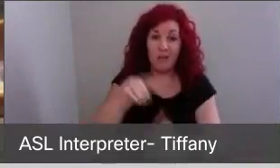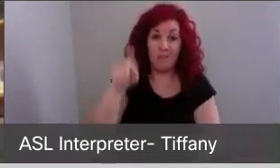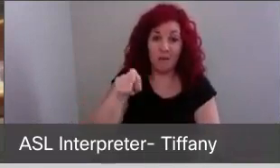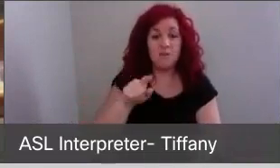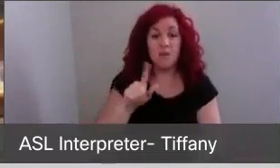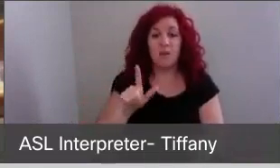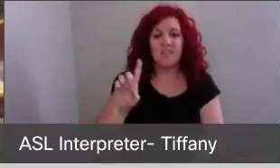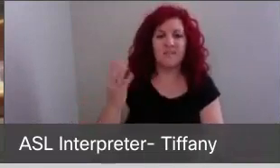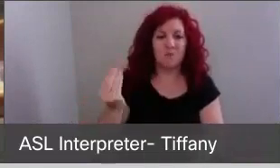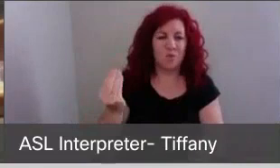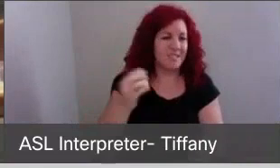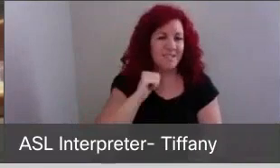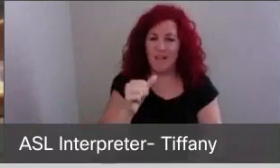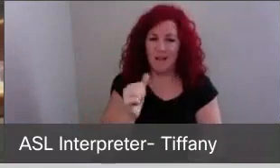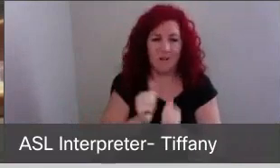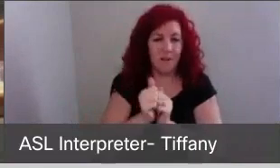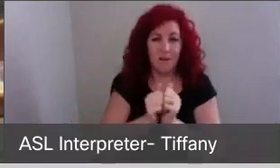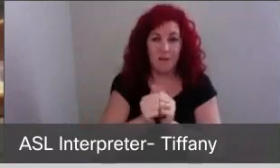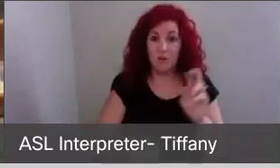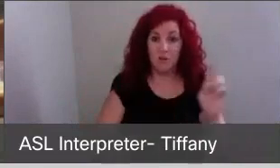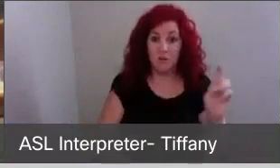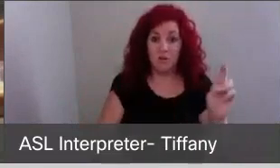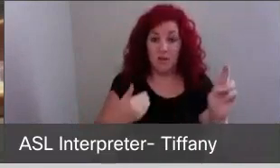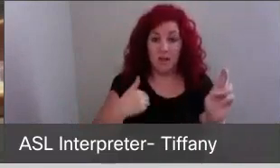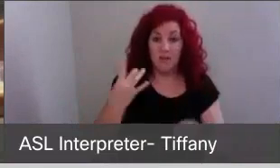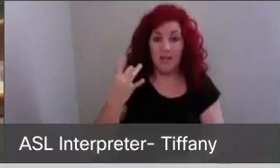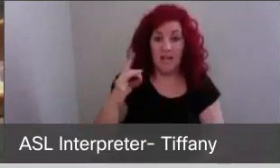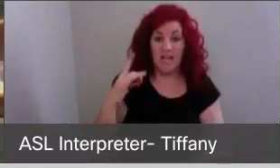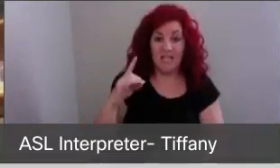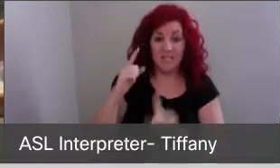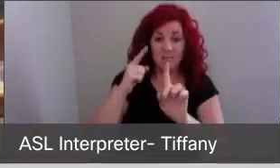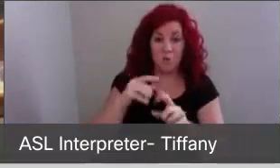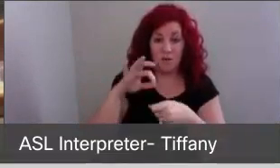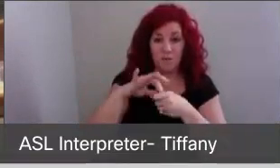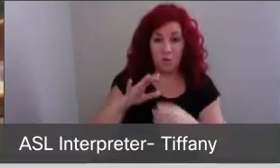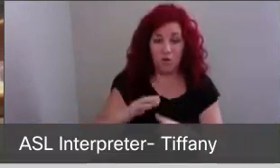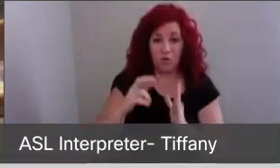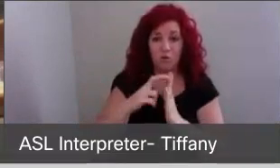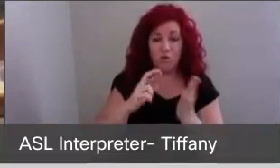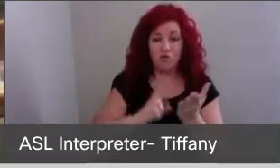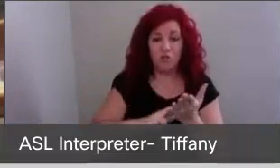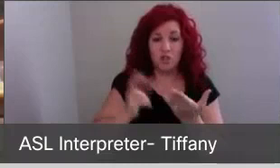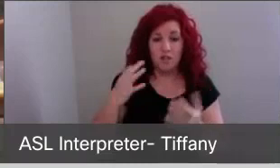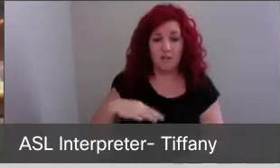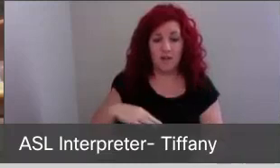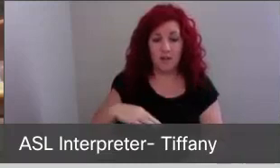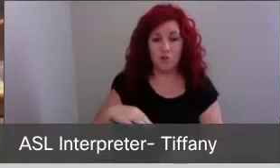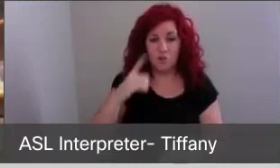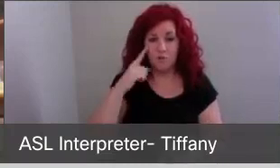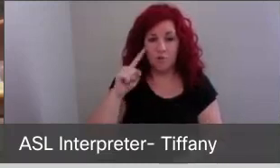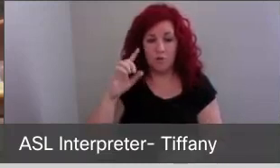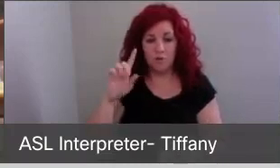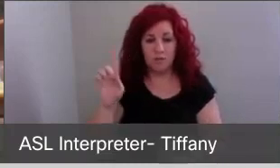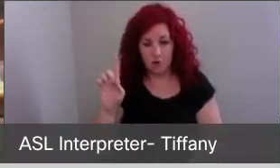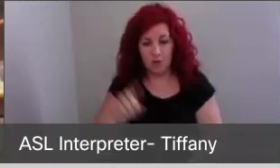LD14, on the other hand, is not a competitive district. Republicans hold an 18-point voter registration advantage over